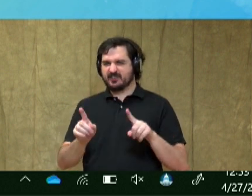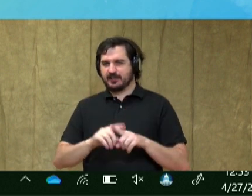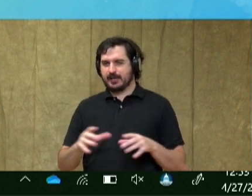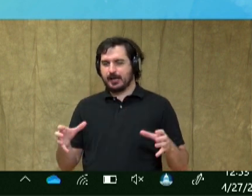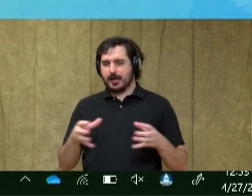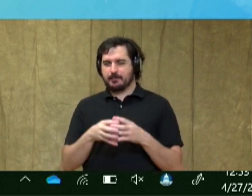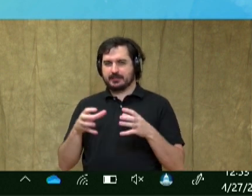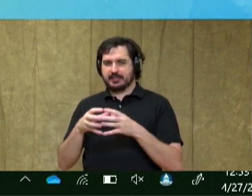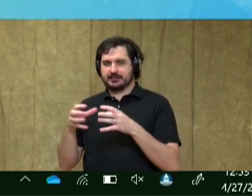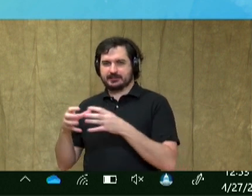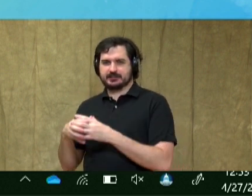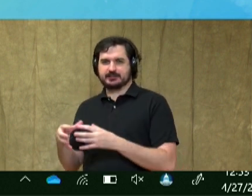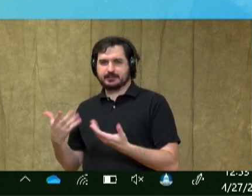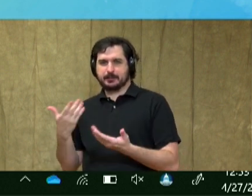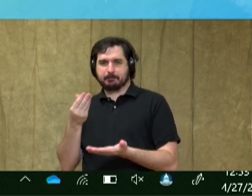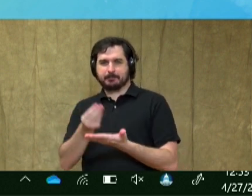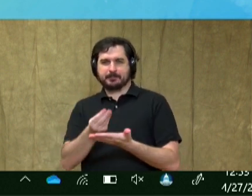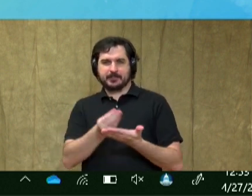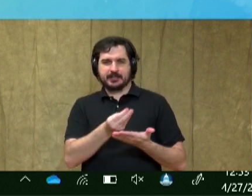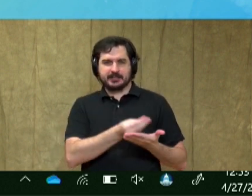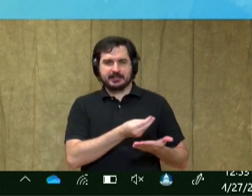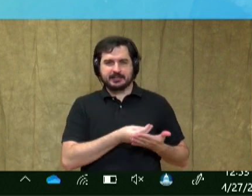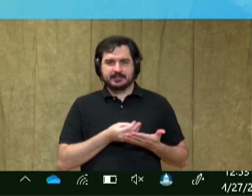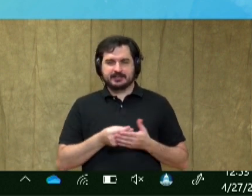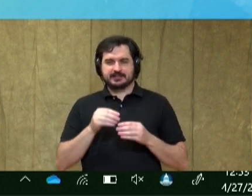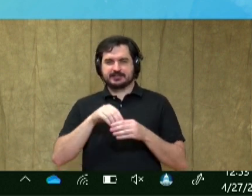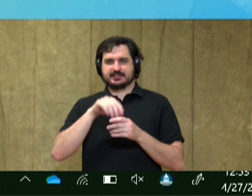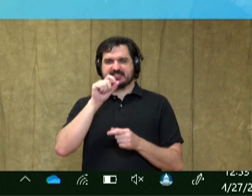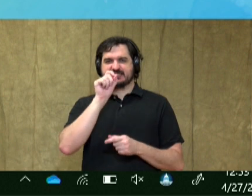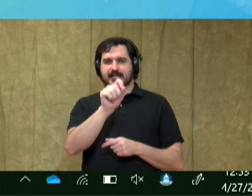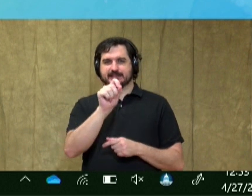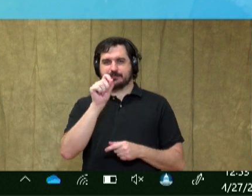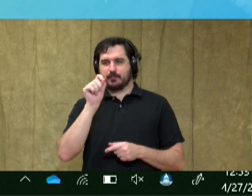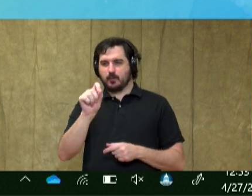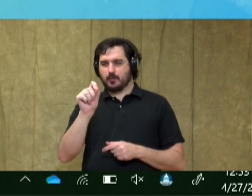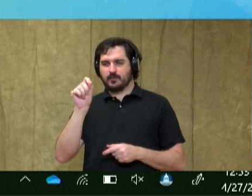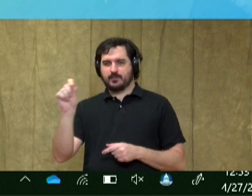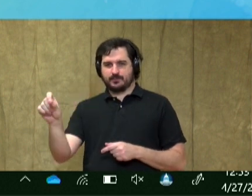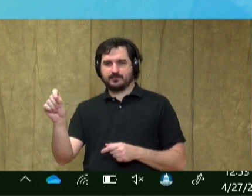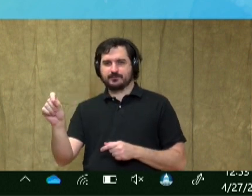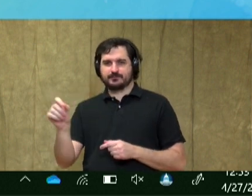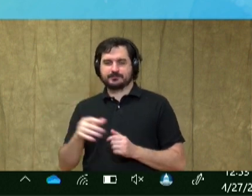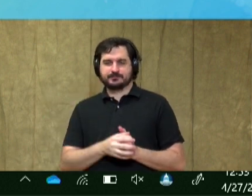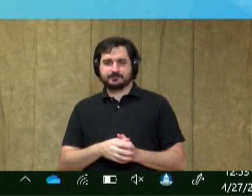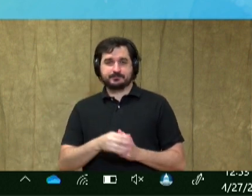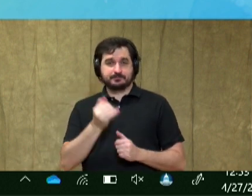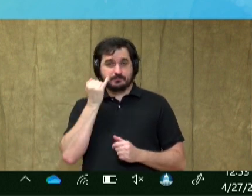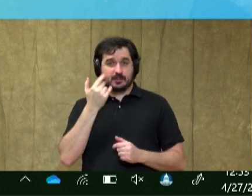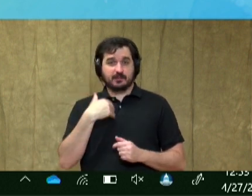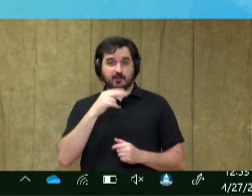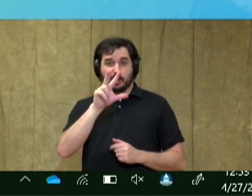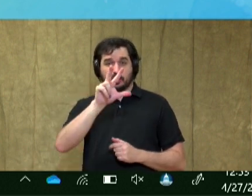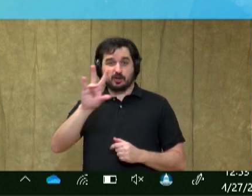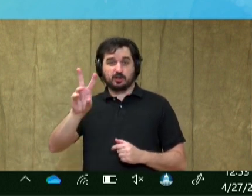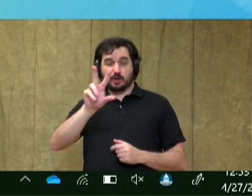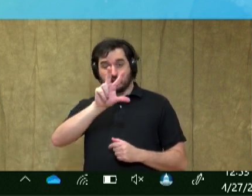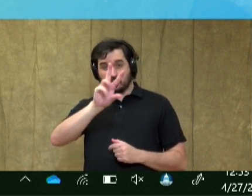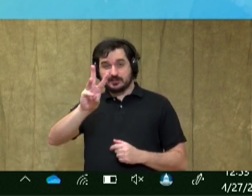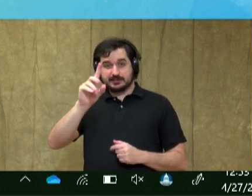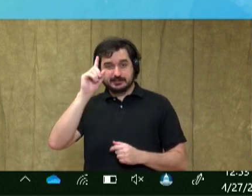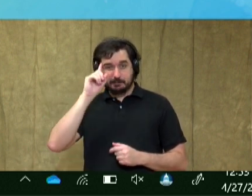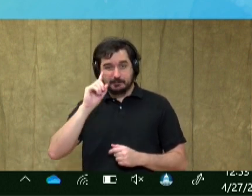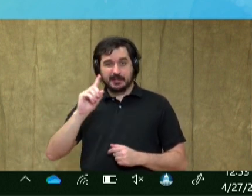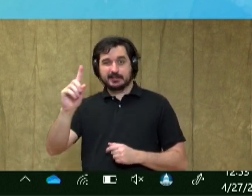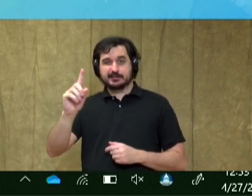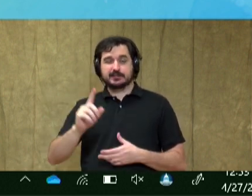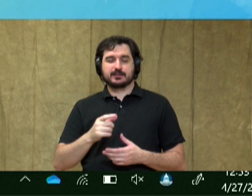For example, if you have 36 pennies, all right, we would write that like